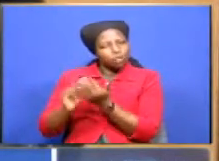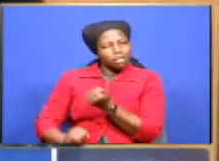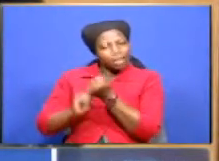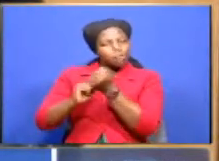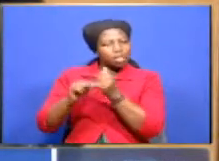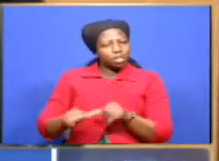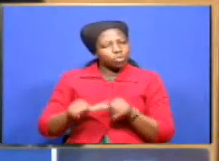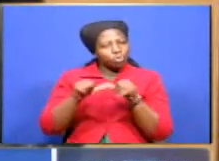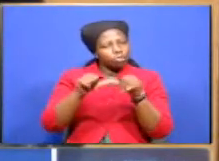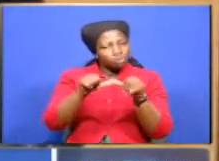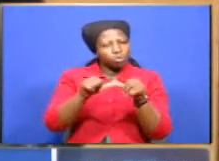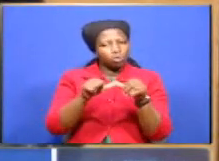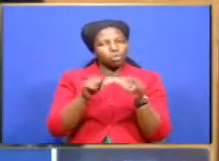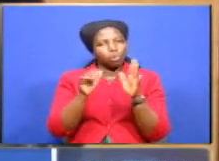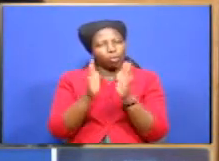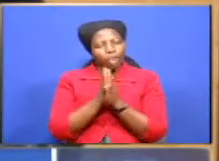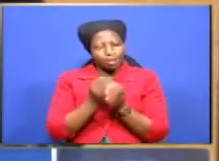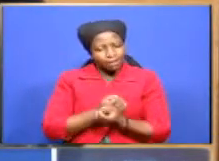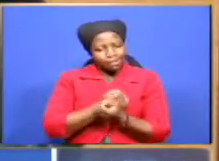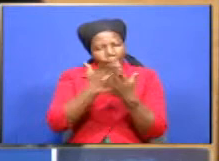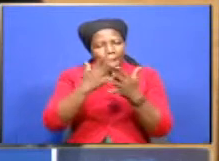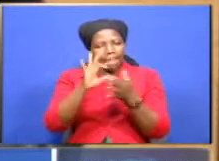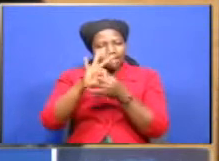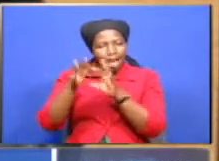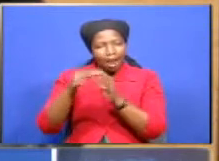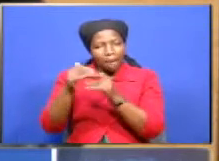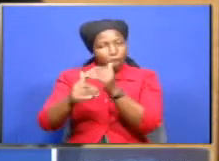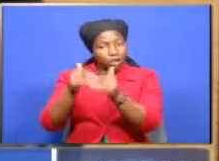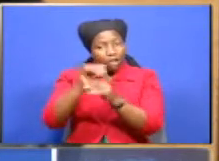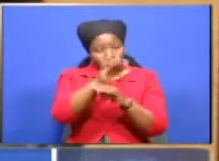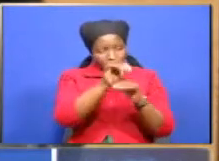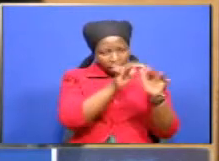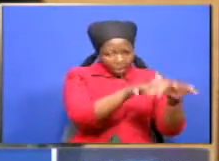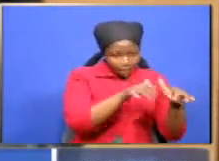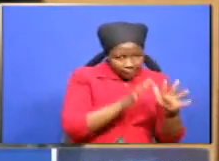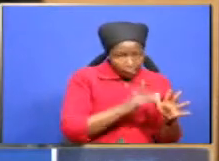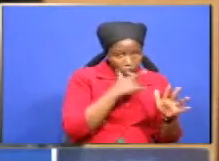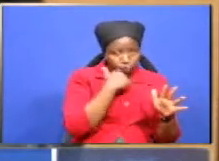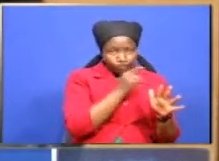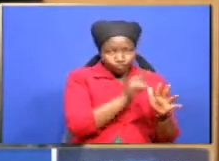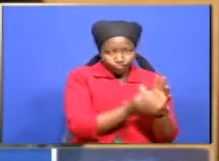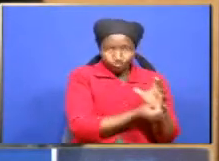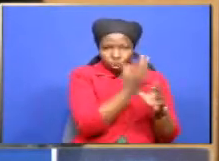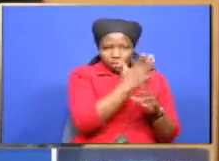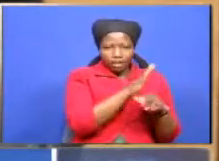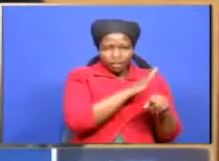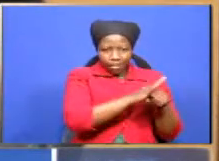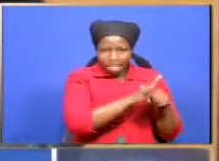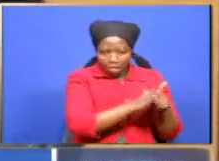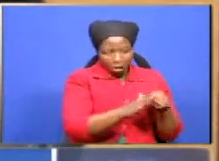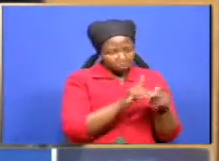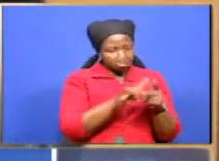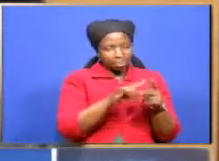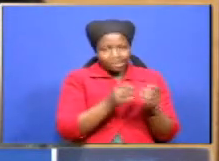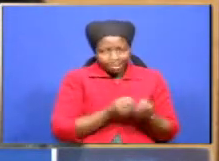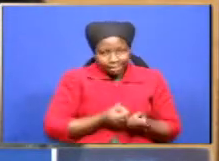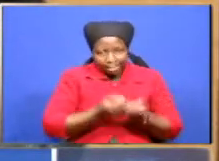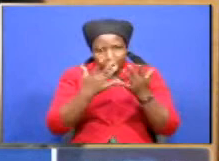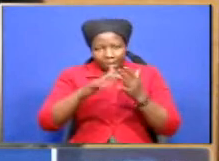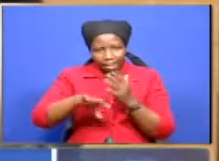sustaining the supply chain process. From the farmer who produces vegetables, who supplies the